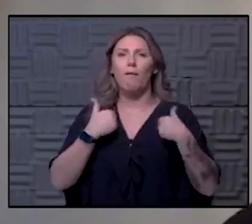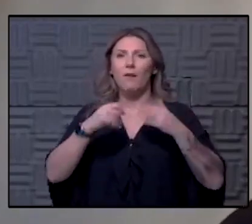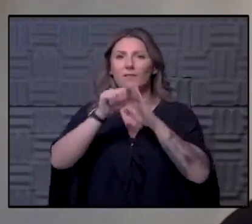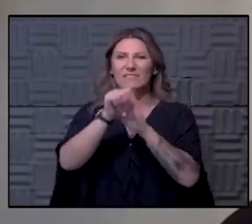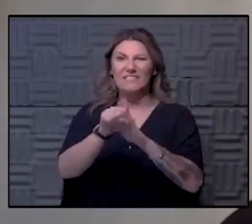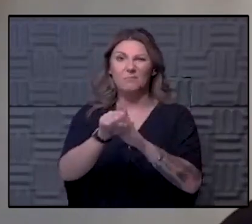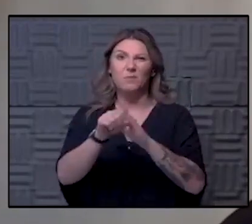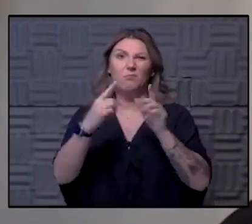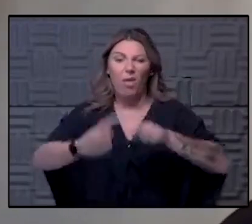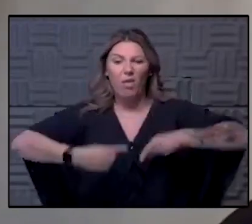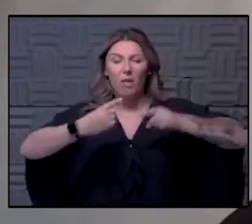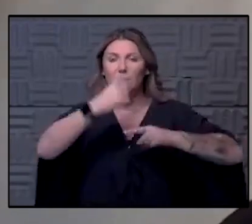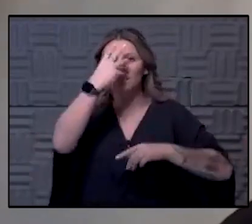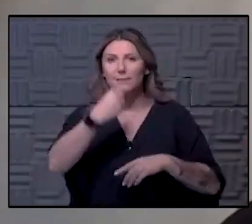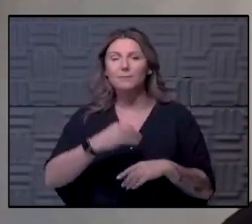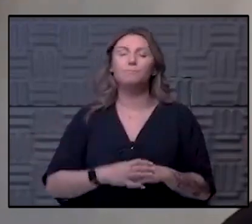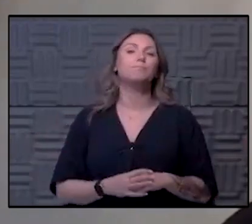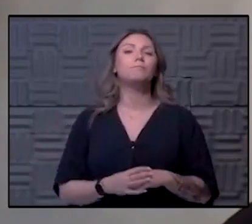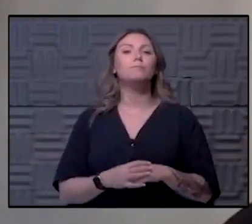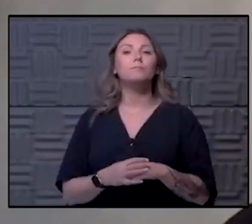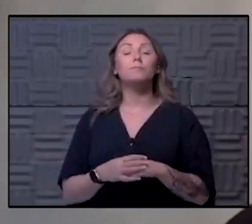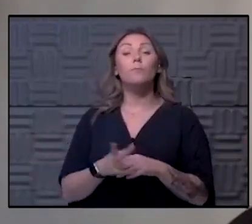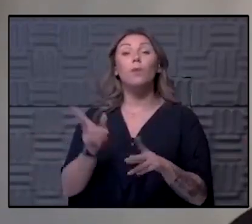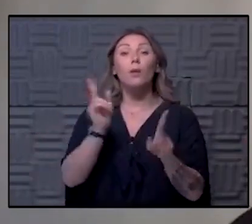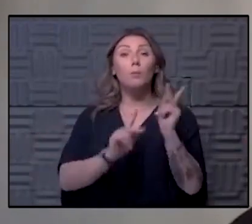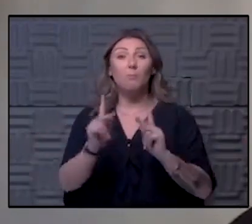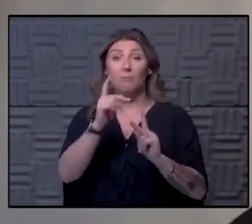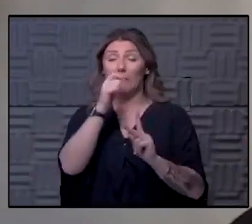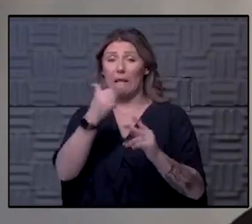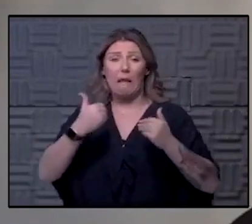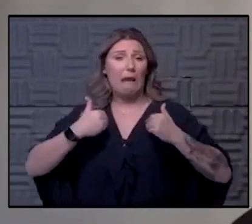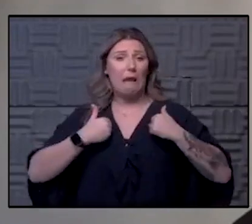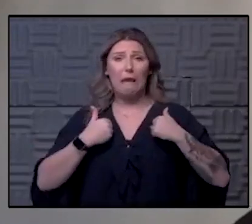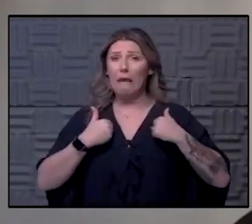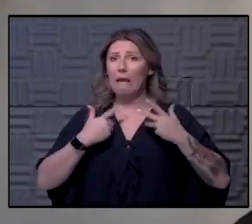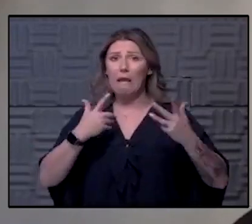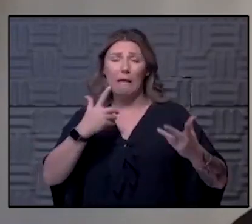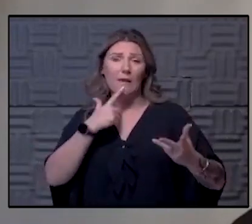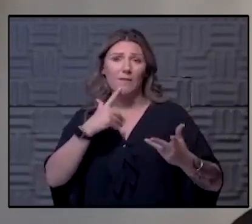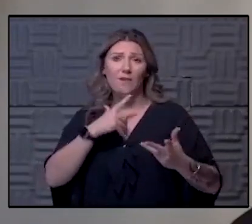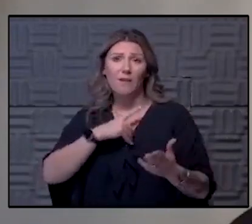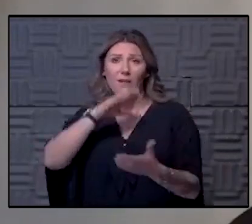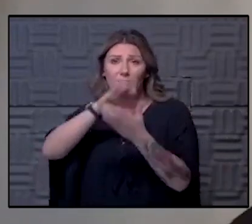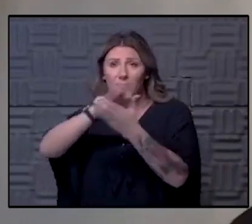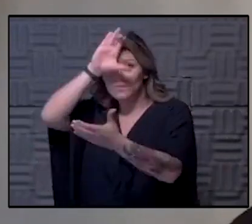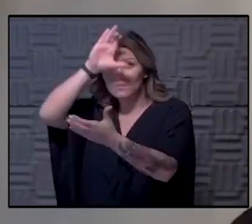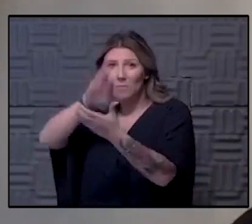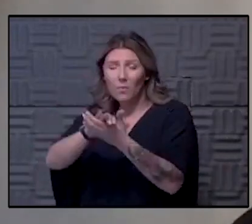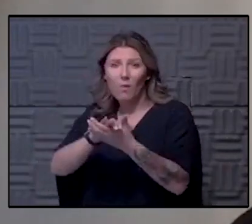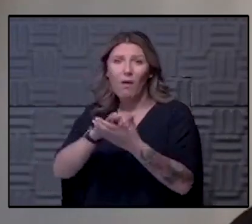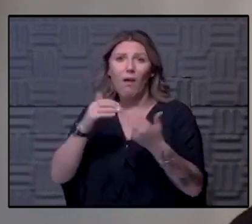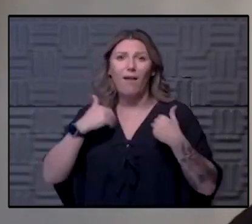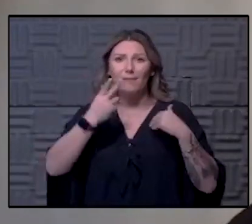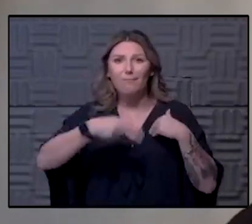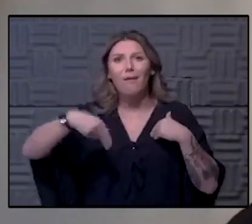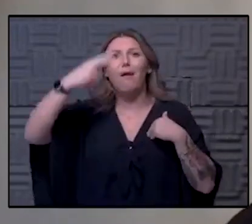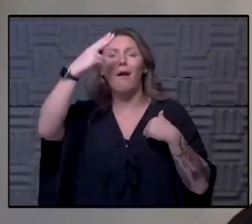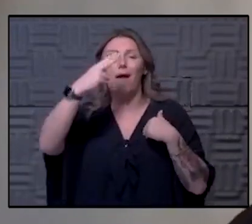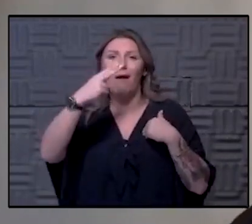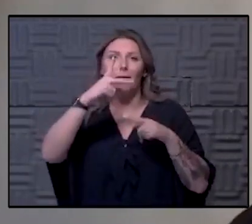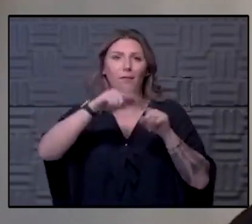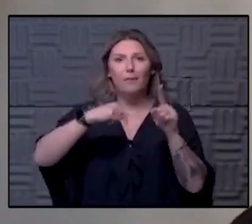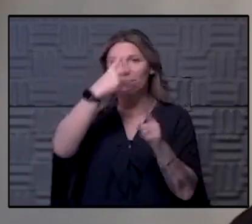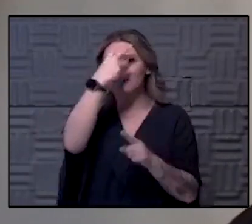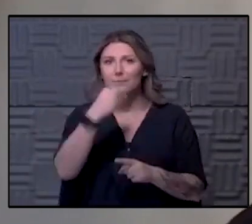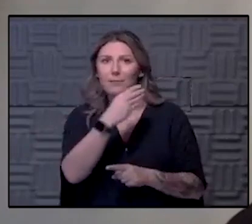symptoms. But folks that did not have a significant other also had higher insomnia and higher